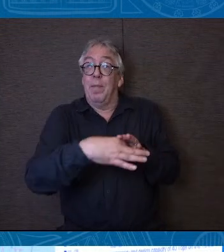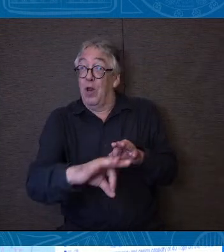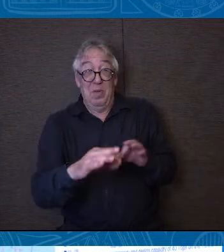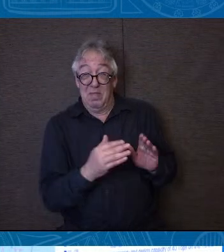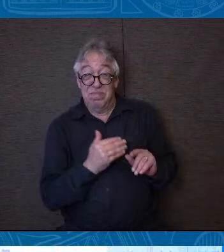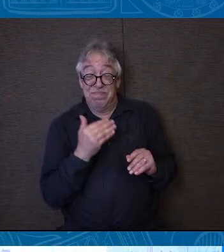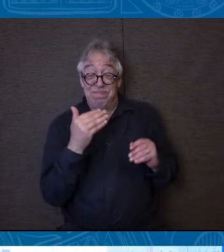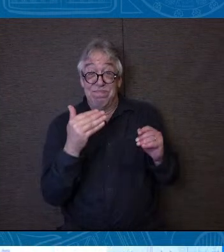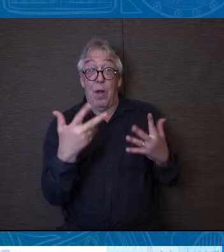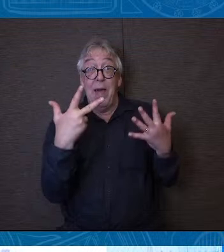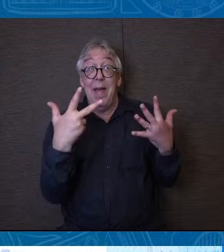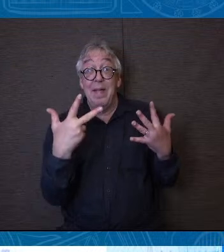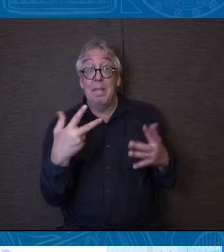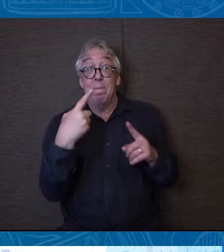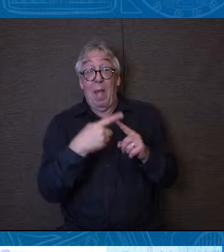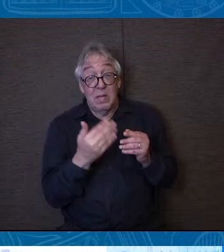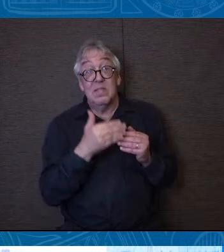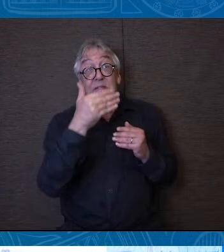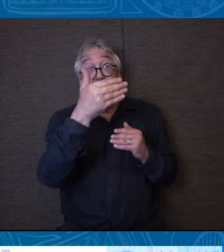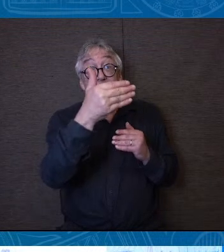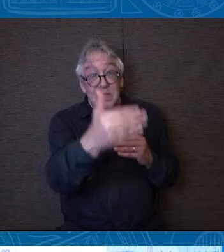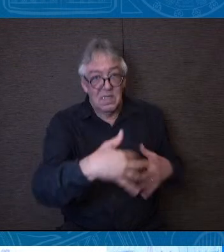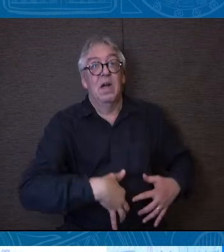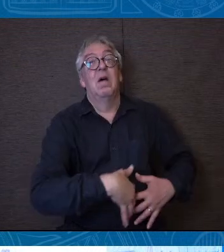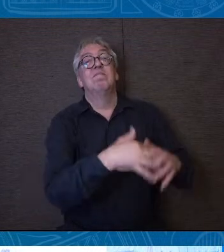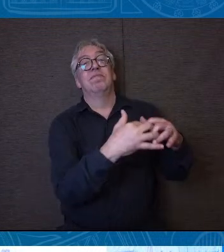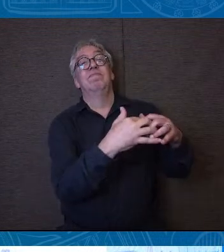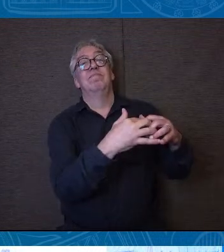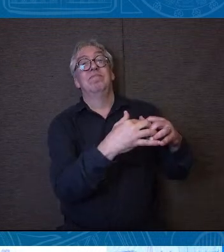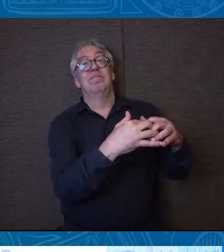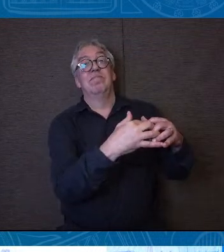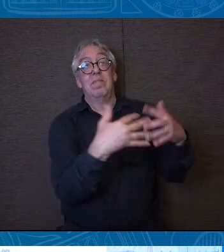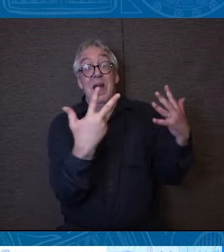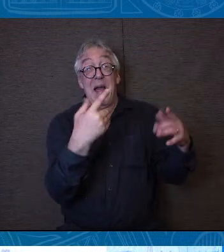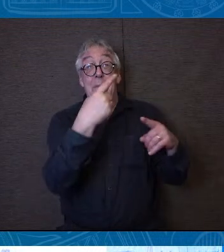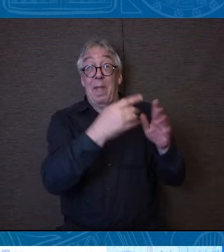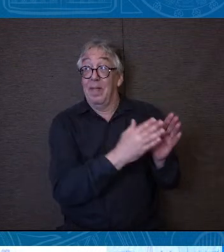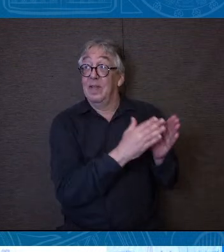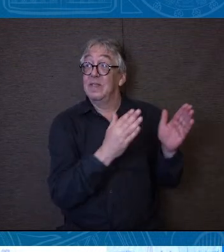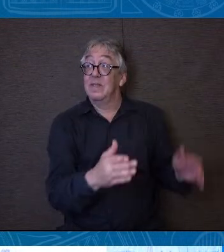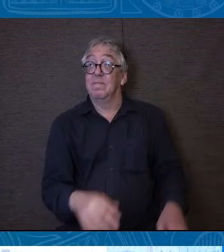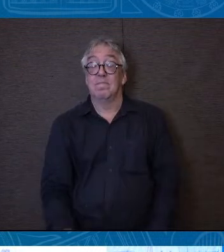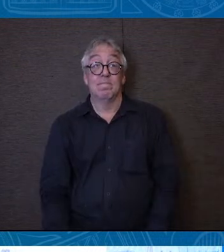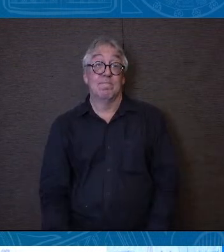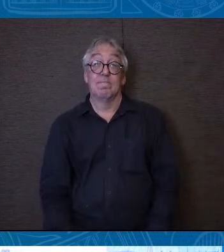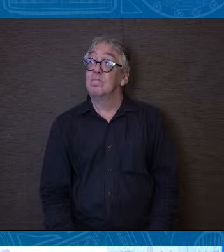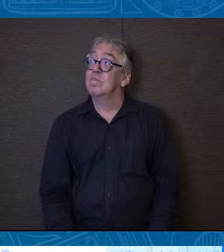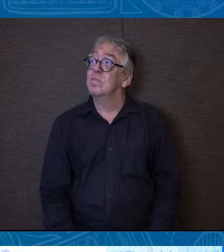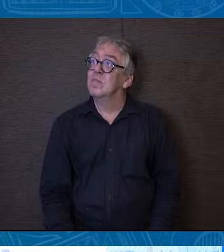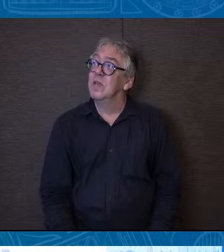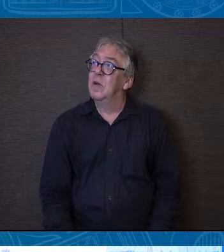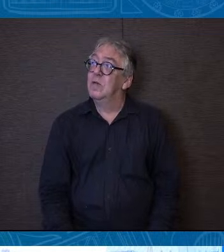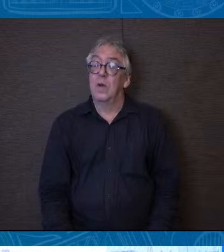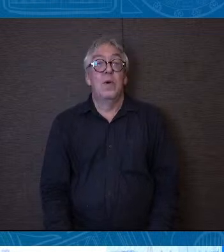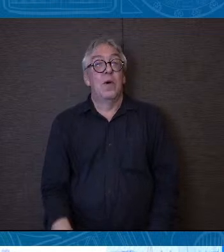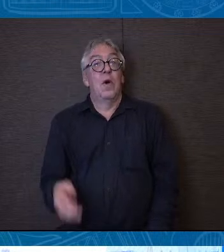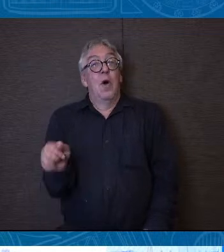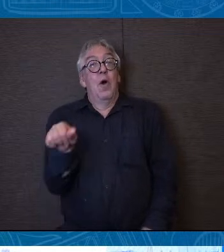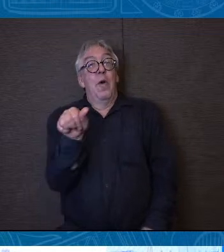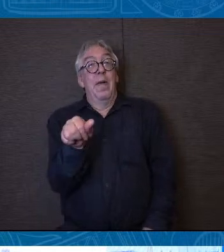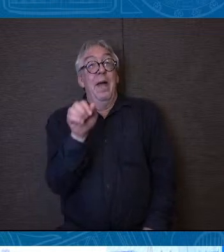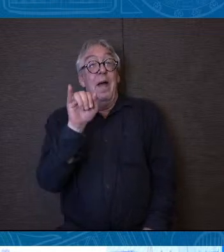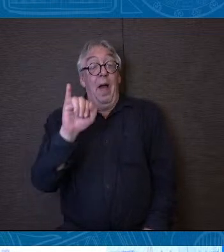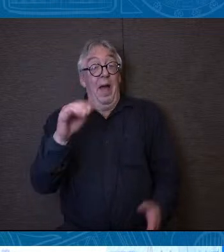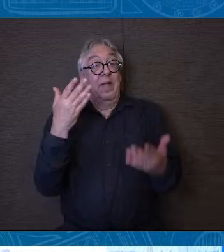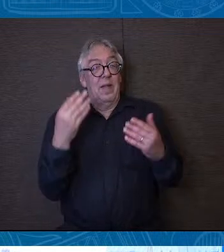August. So we are also using, to solve the IR problem, we are also using the DCM